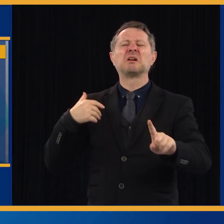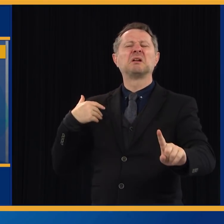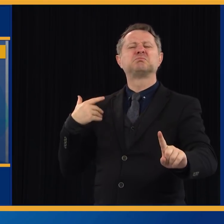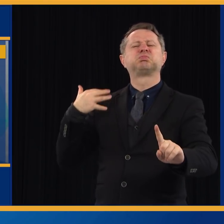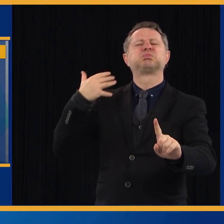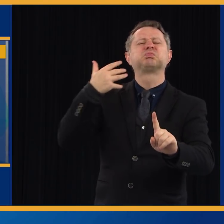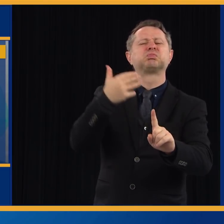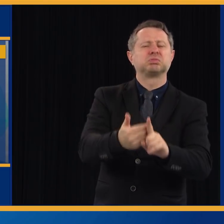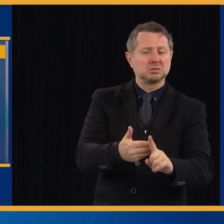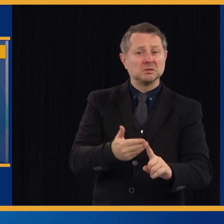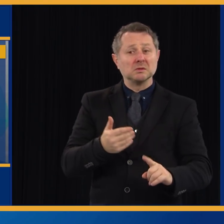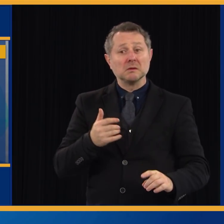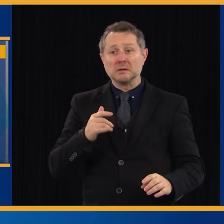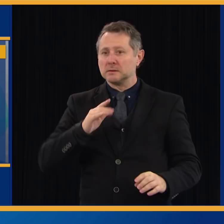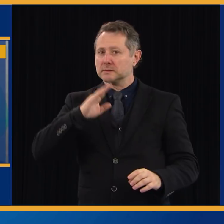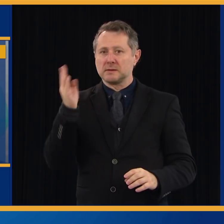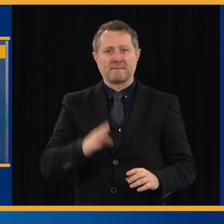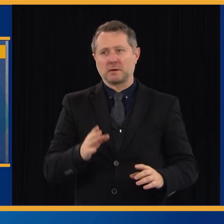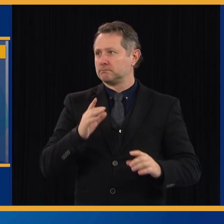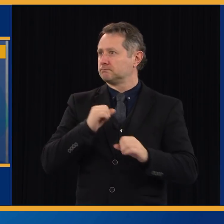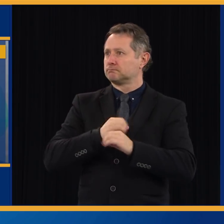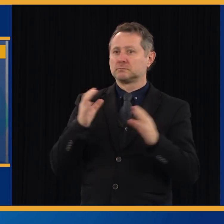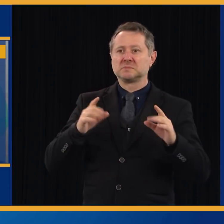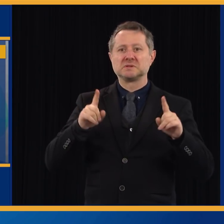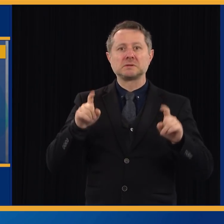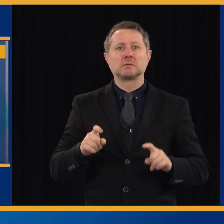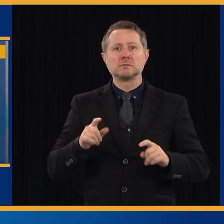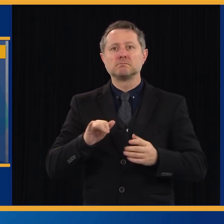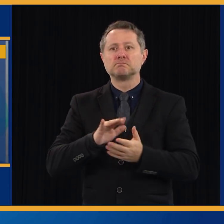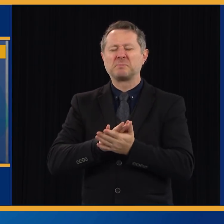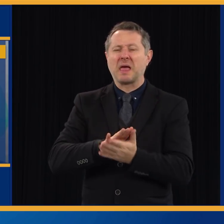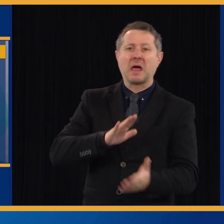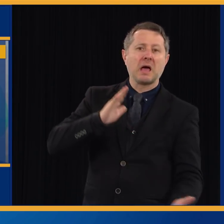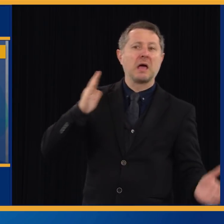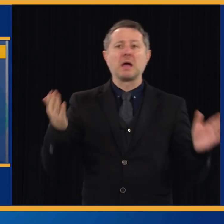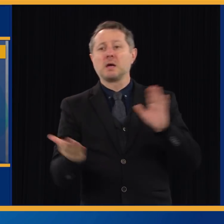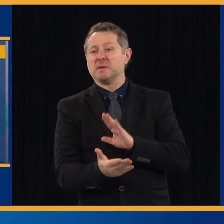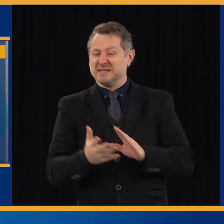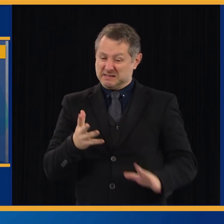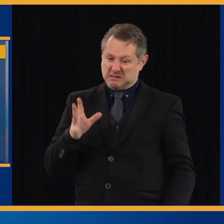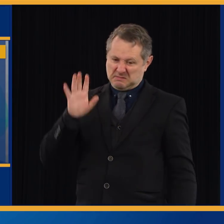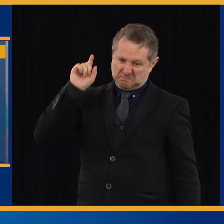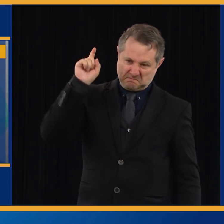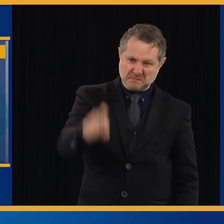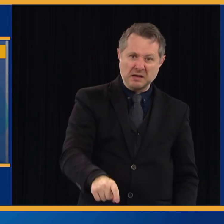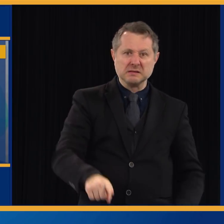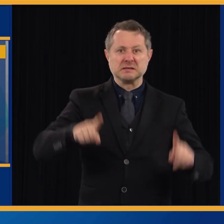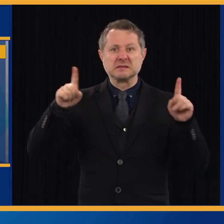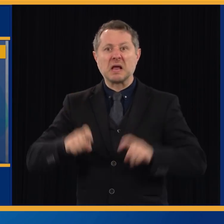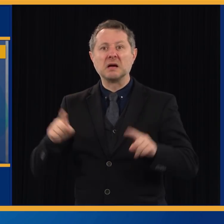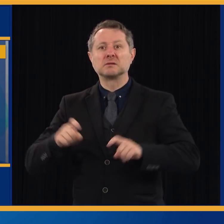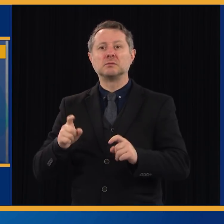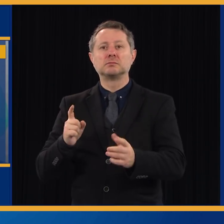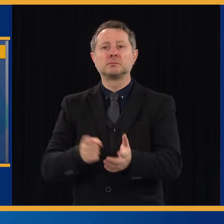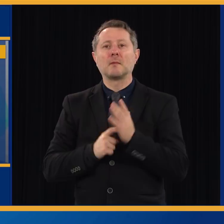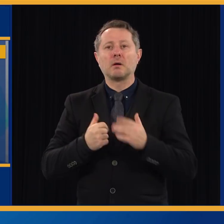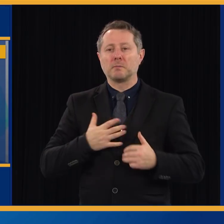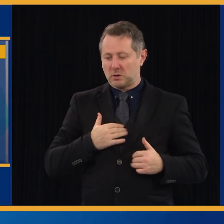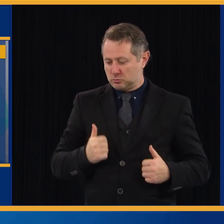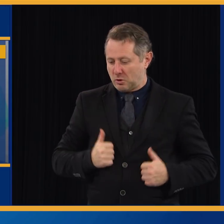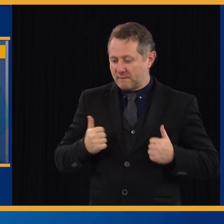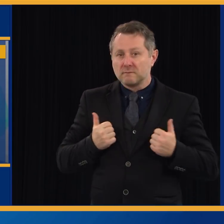become hyper relevant to survival and would need a capacity